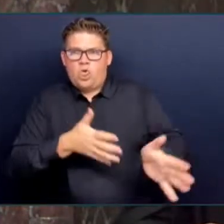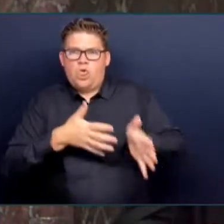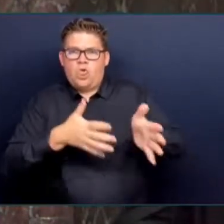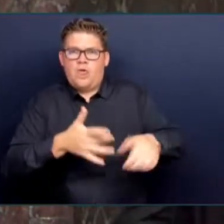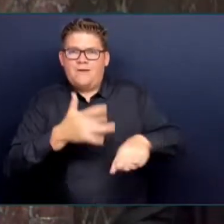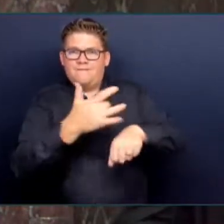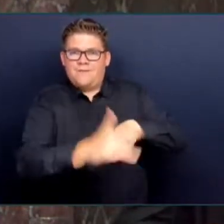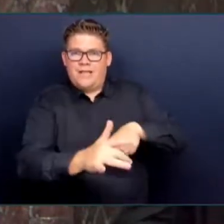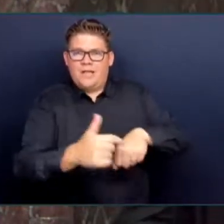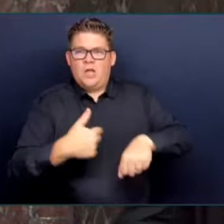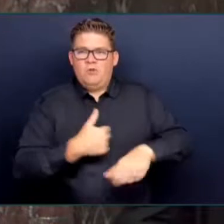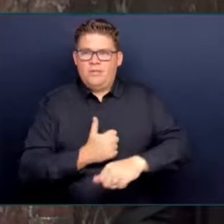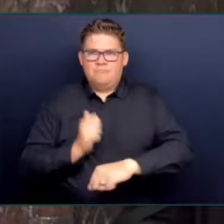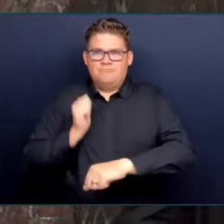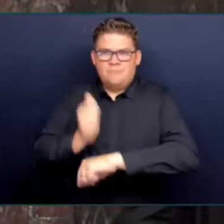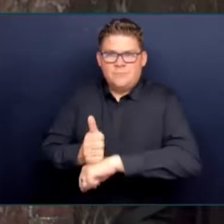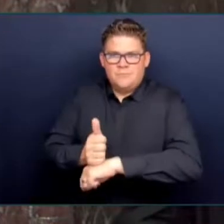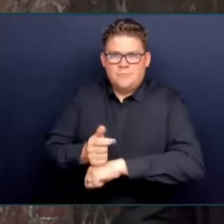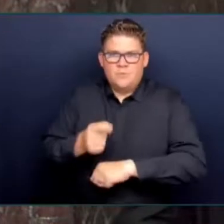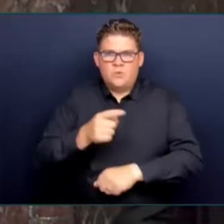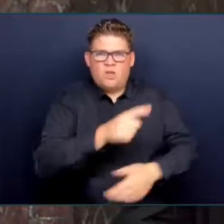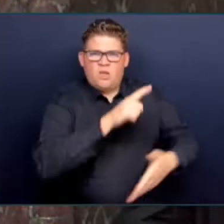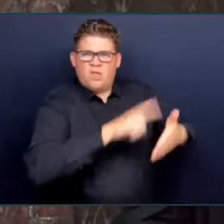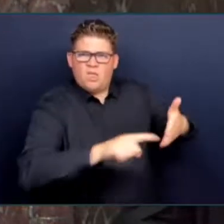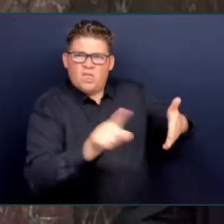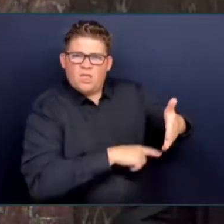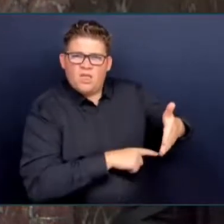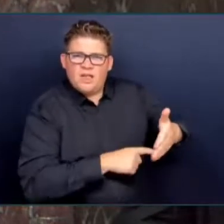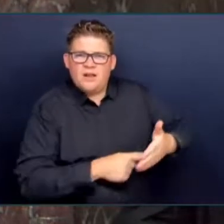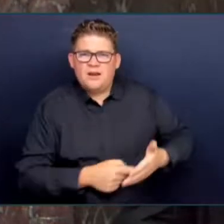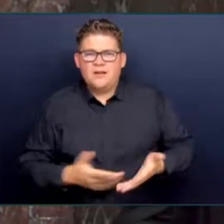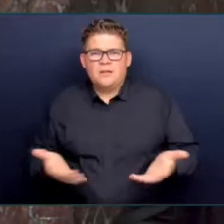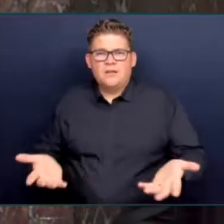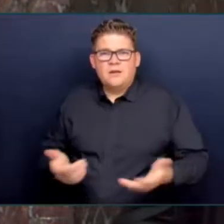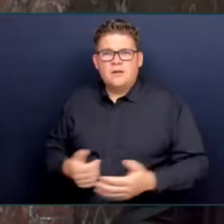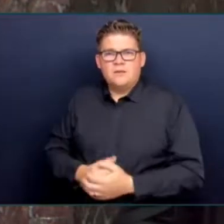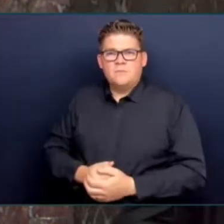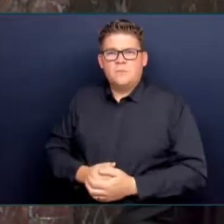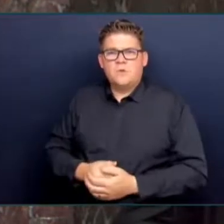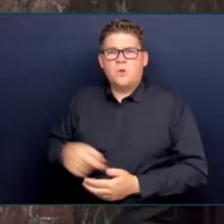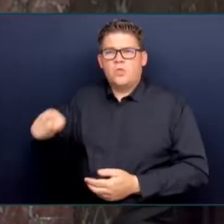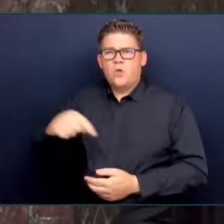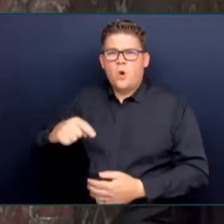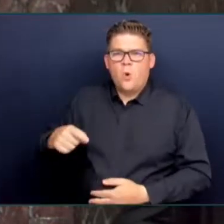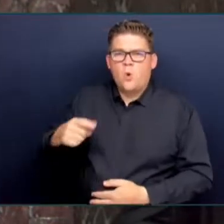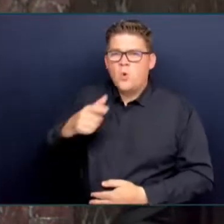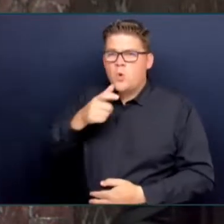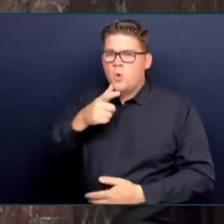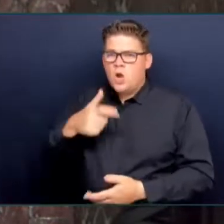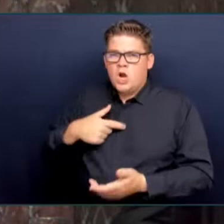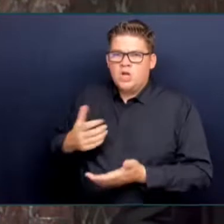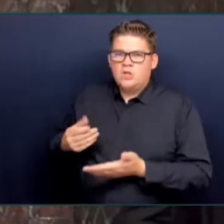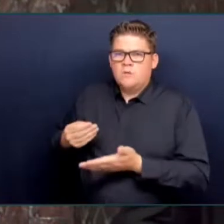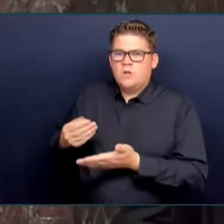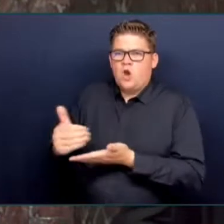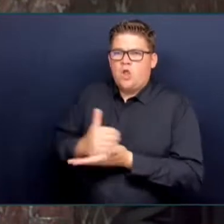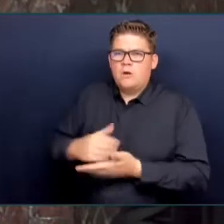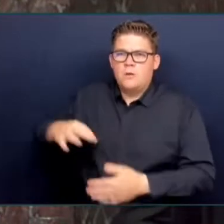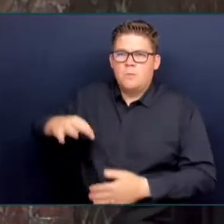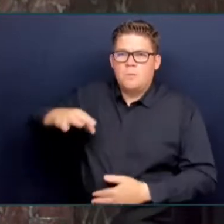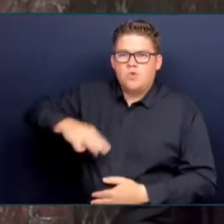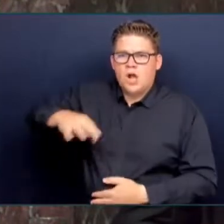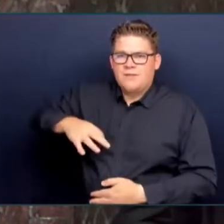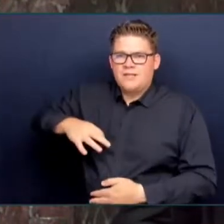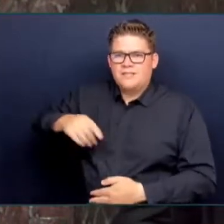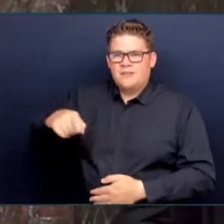unfair. Quote, "These are not speculators, these are people that have a second property and they've been forced to pay an additional cost." Mr.